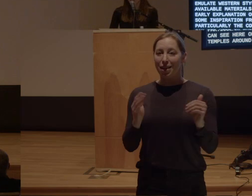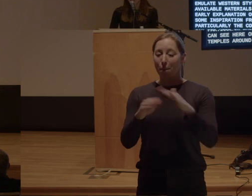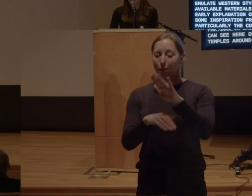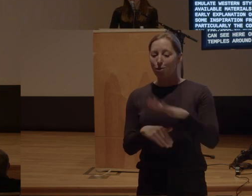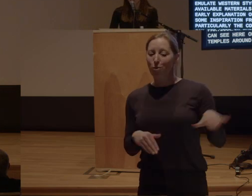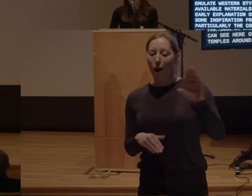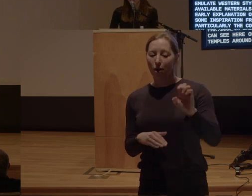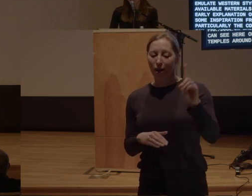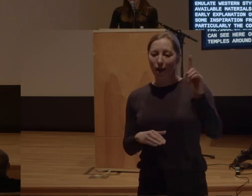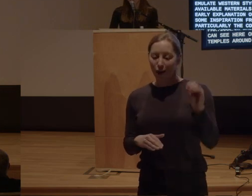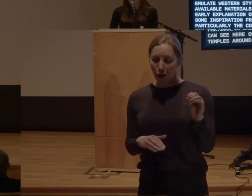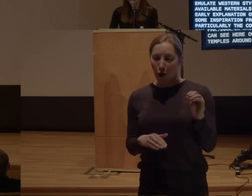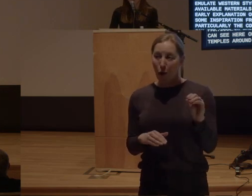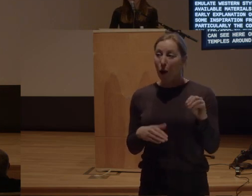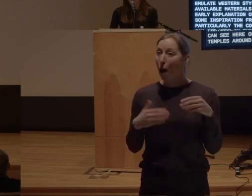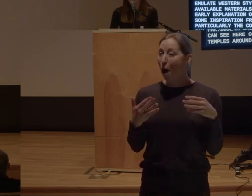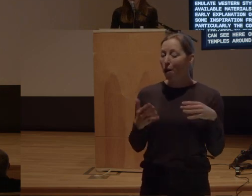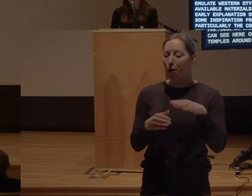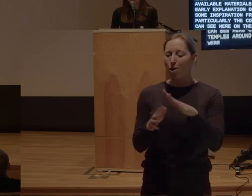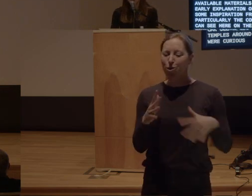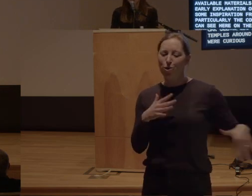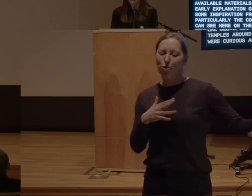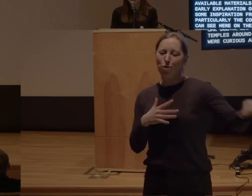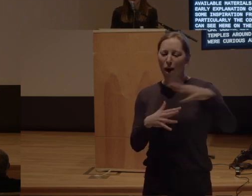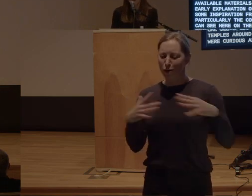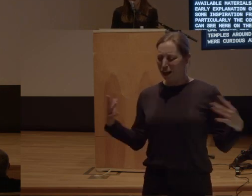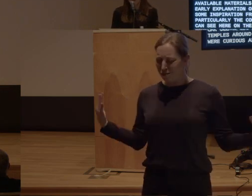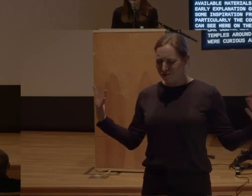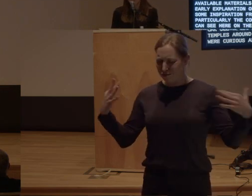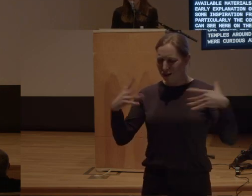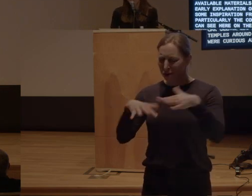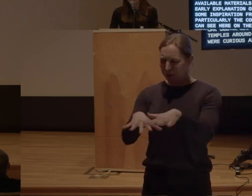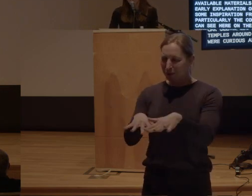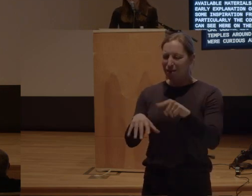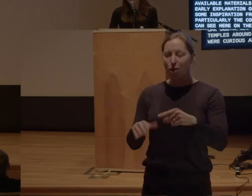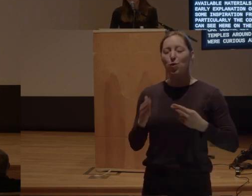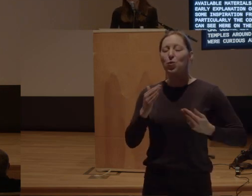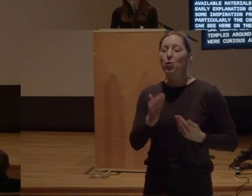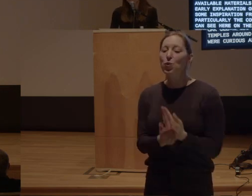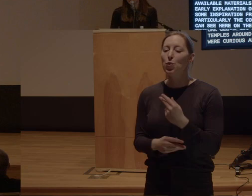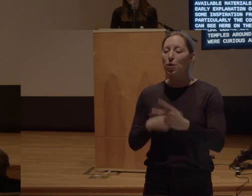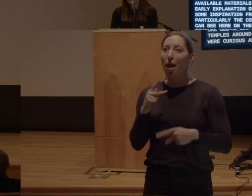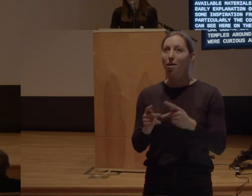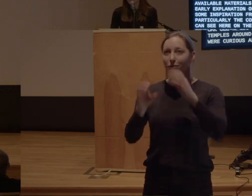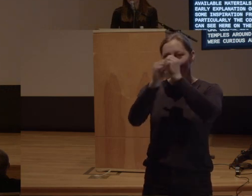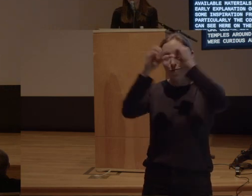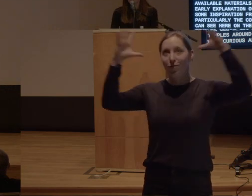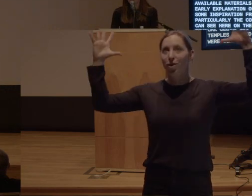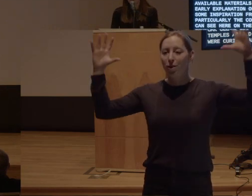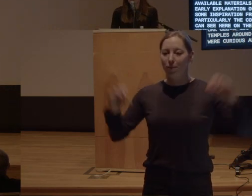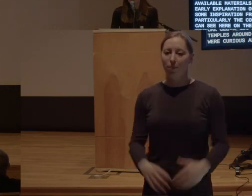large crowds of people who were curious about this new foreign vision.